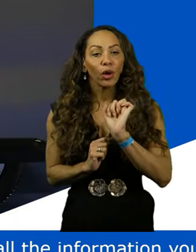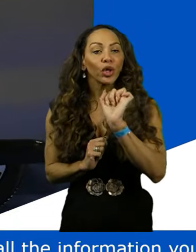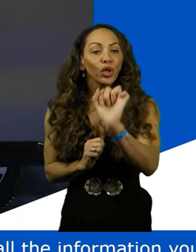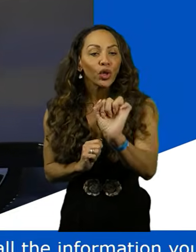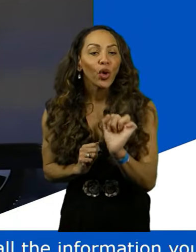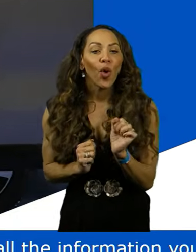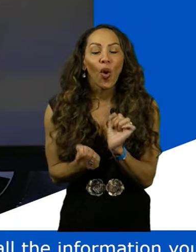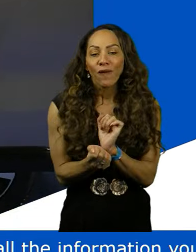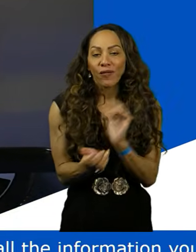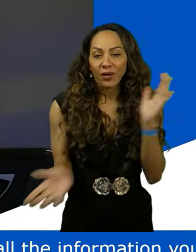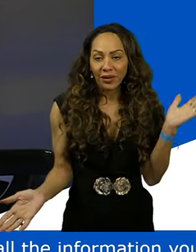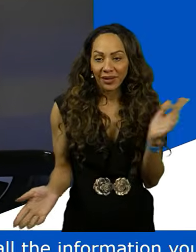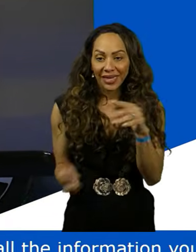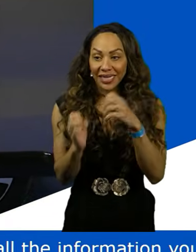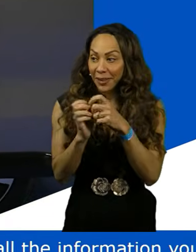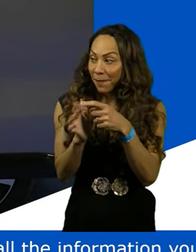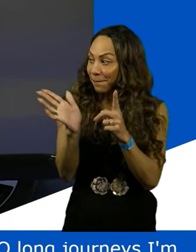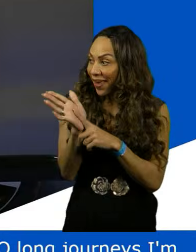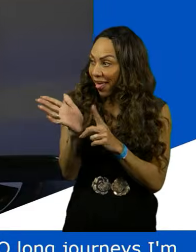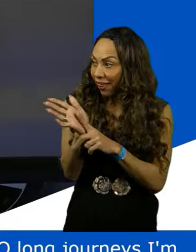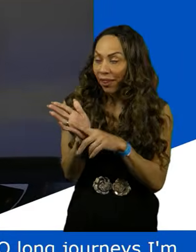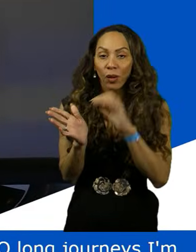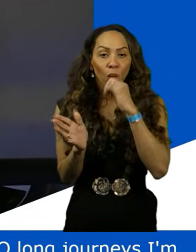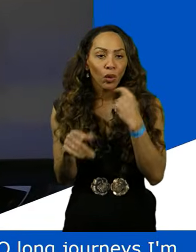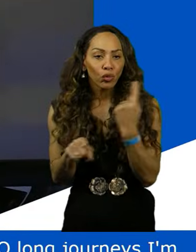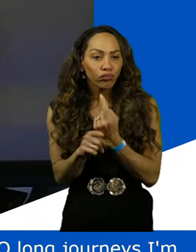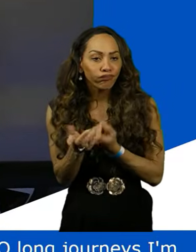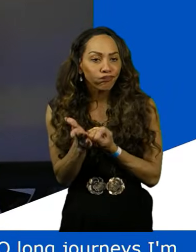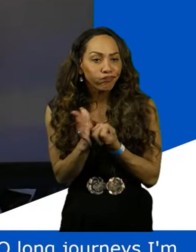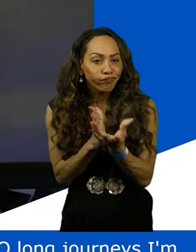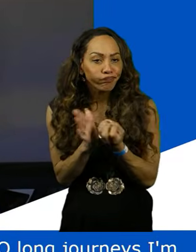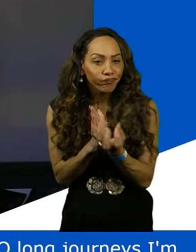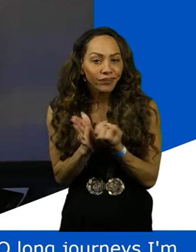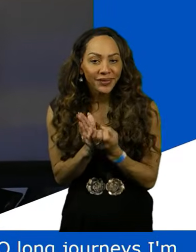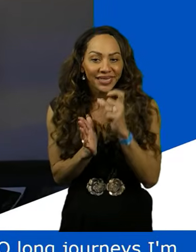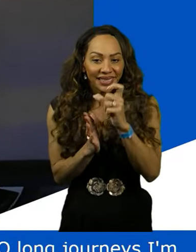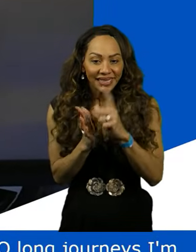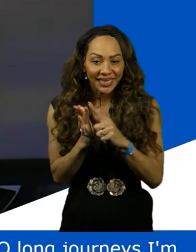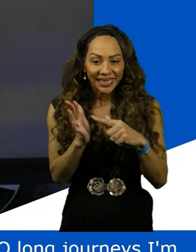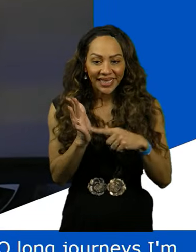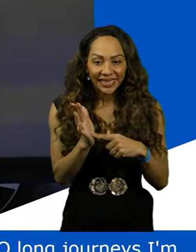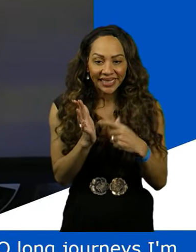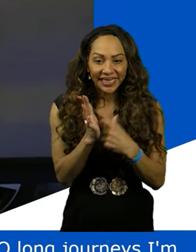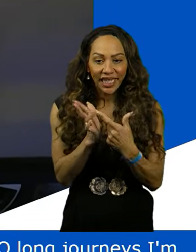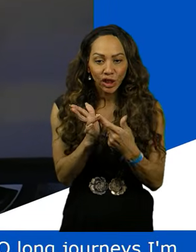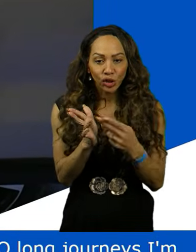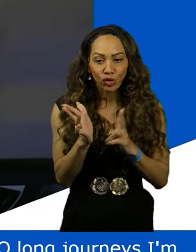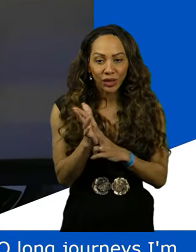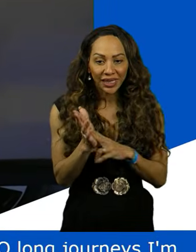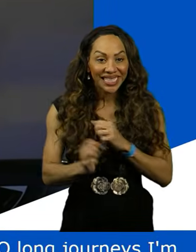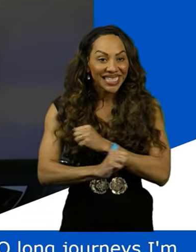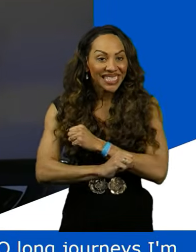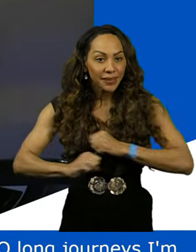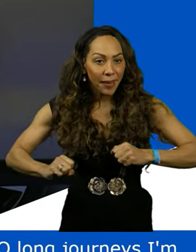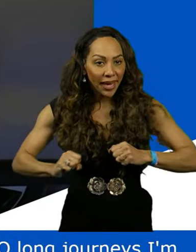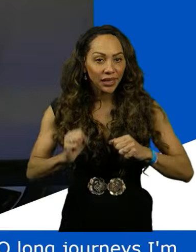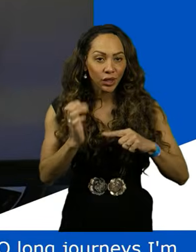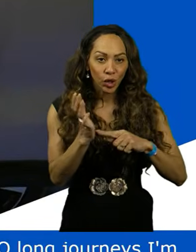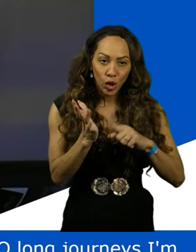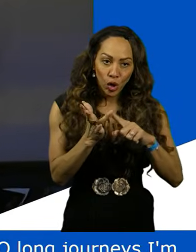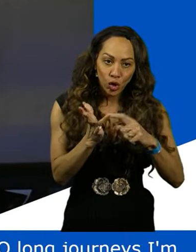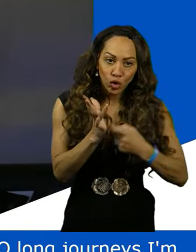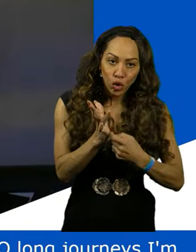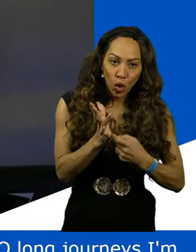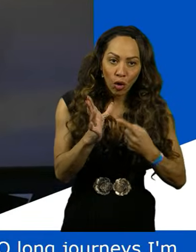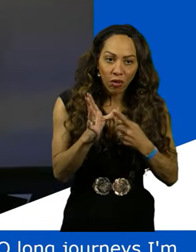Bill from Automotive Group, who's going to talk us around this Citroën Space Tourer. Bill, thank you for joining us today. Good morning. Can you